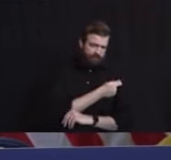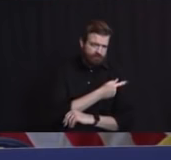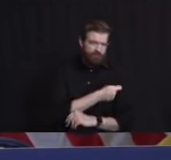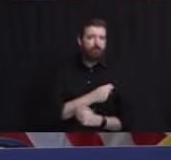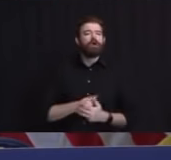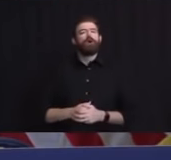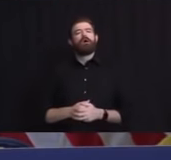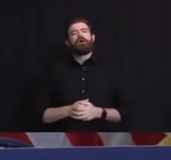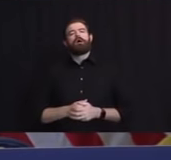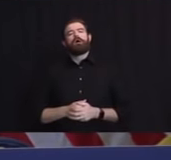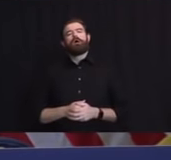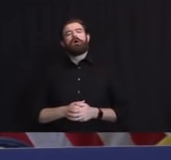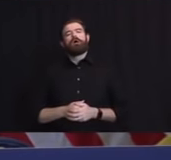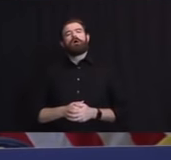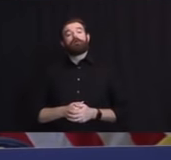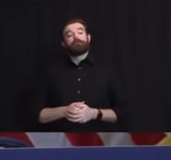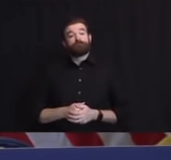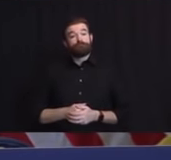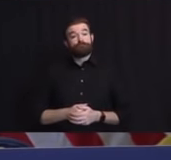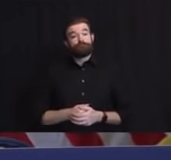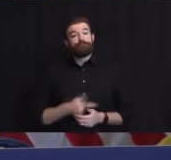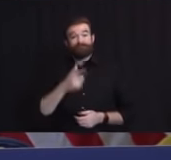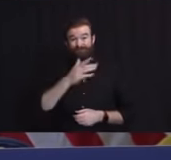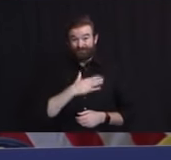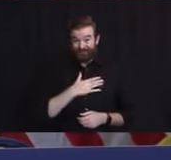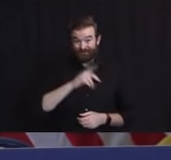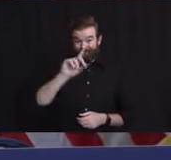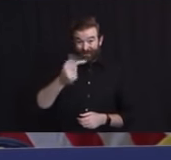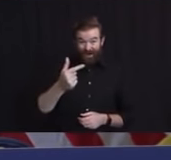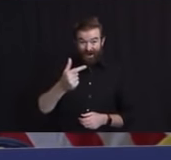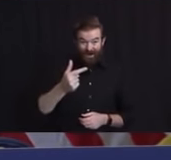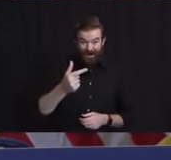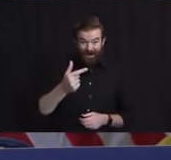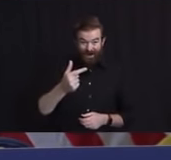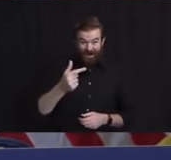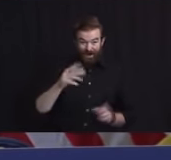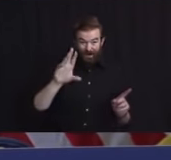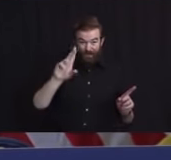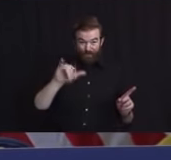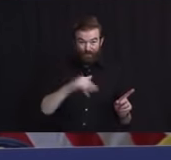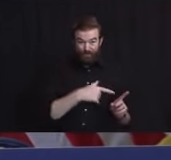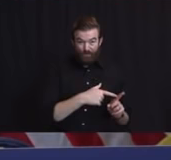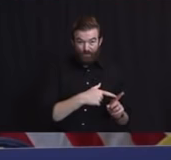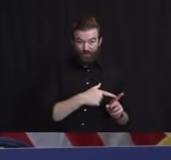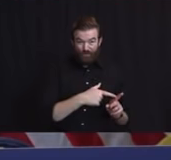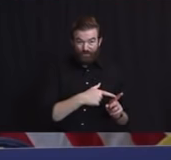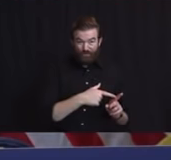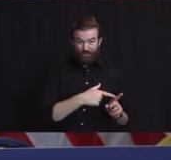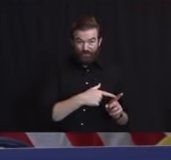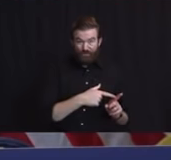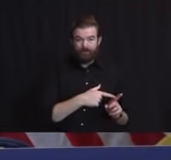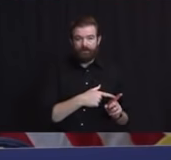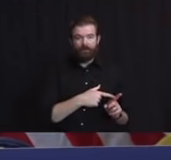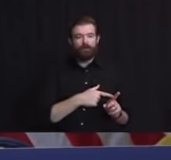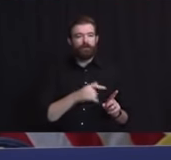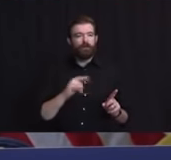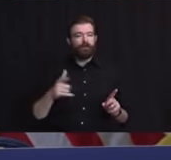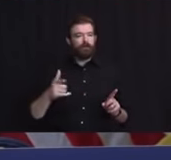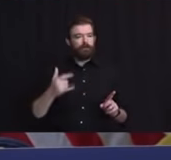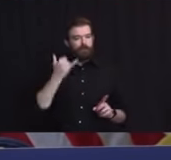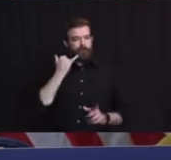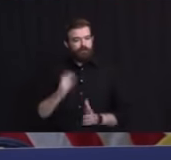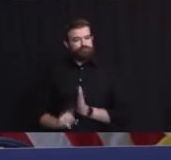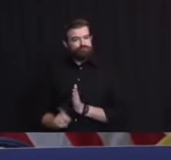the understanding that Rudy Clyde's cell phone has now blown up from his family and friends in Alabama, where we rescued him from.